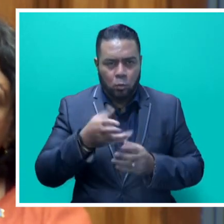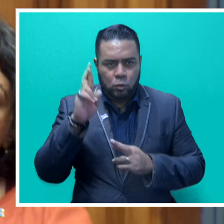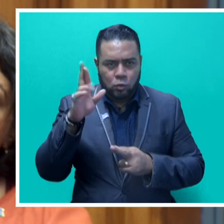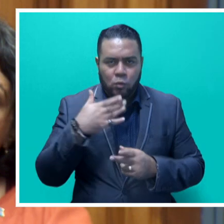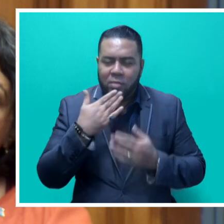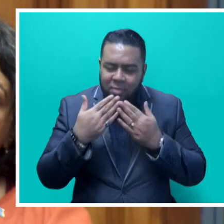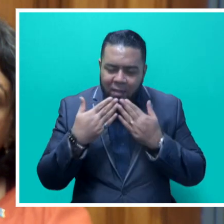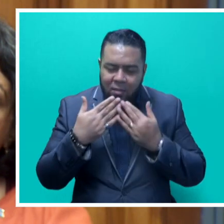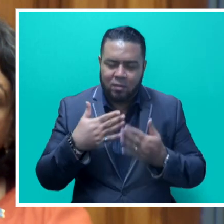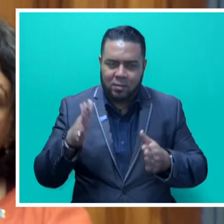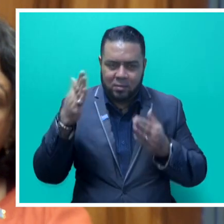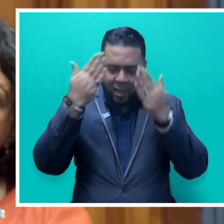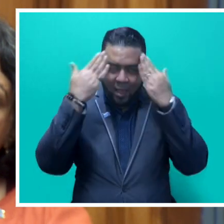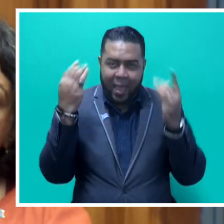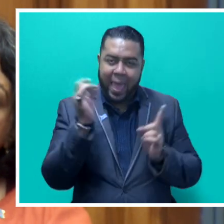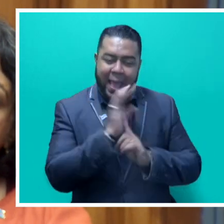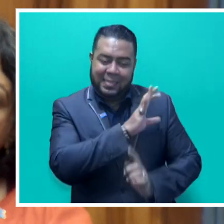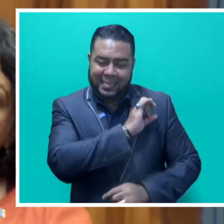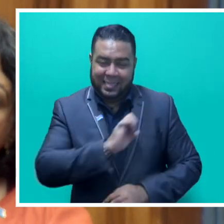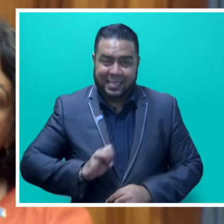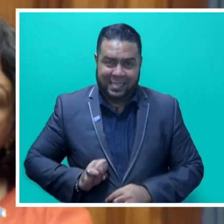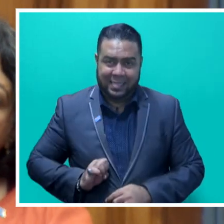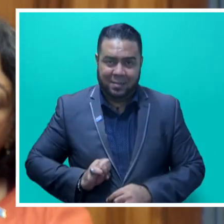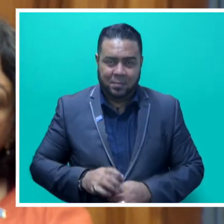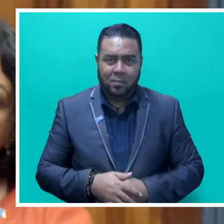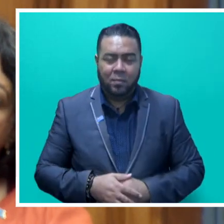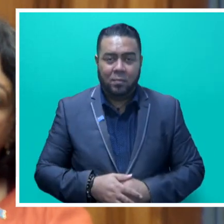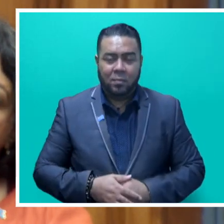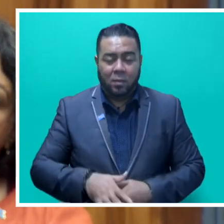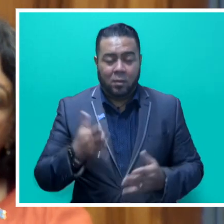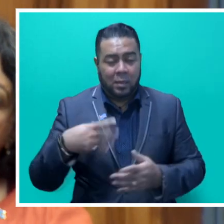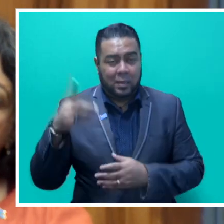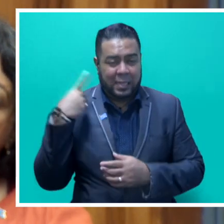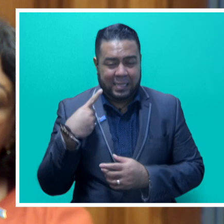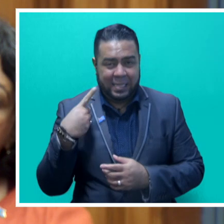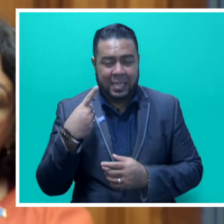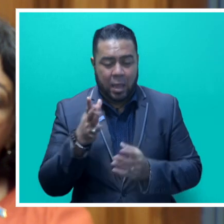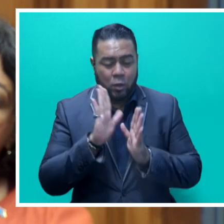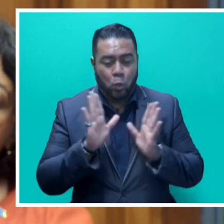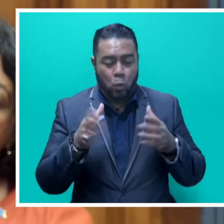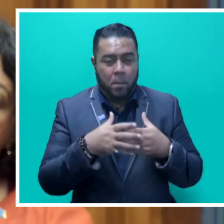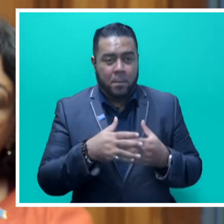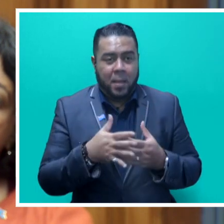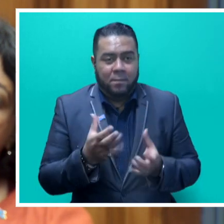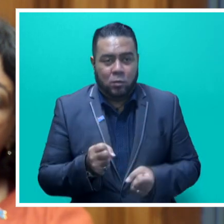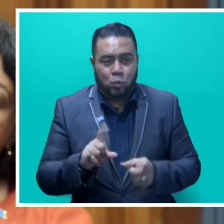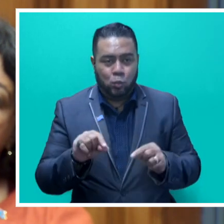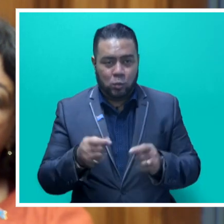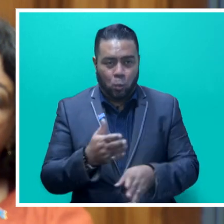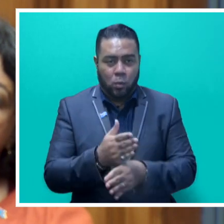by thanking His Excellency. I also wish to acknowledge the dignity and decorum with which His Excellency has carried